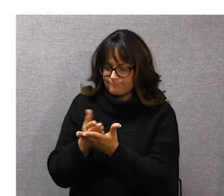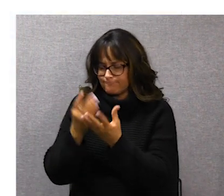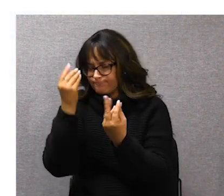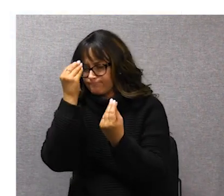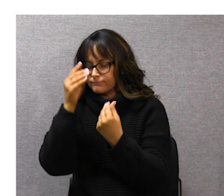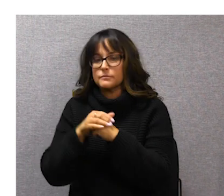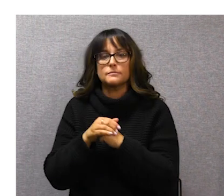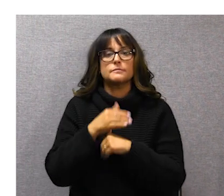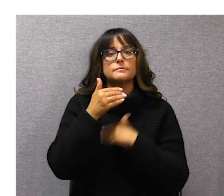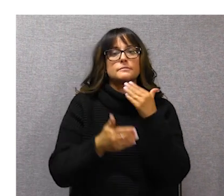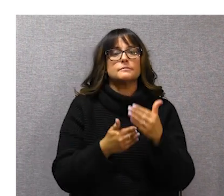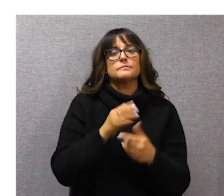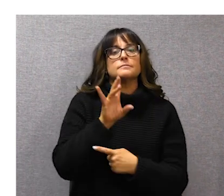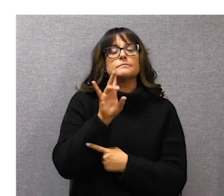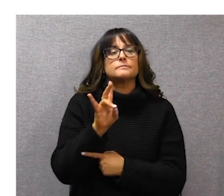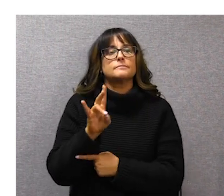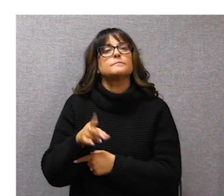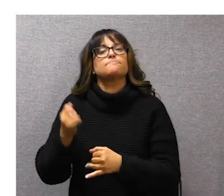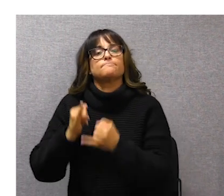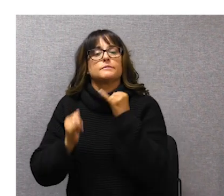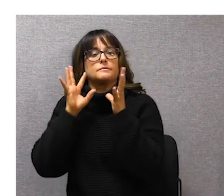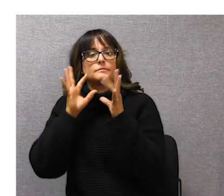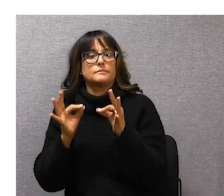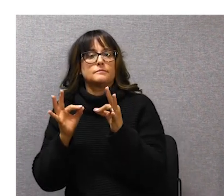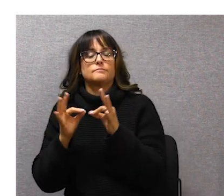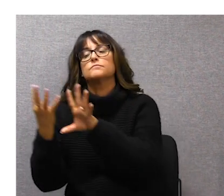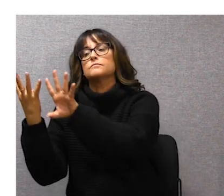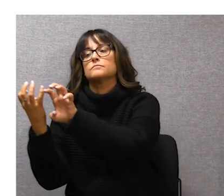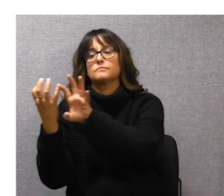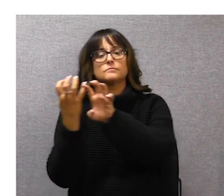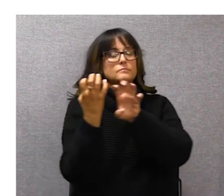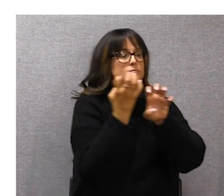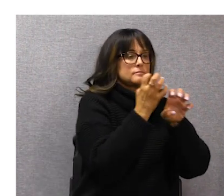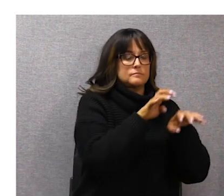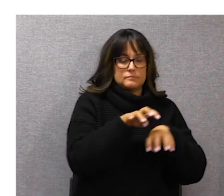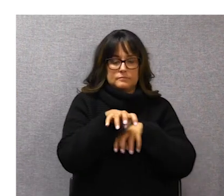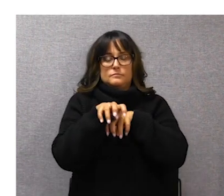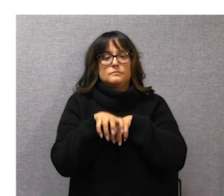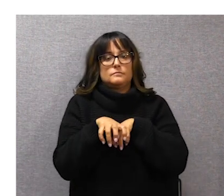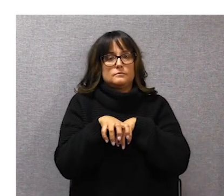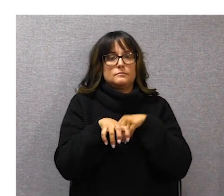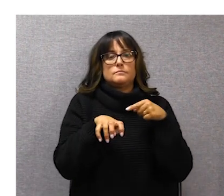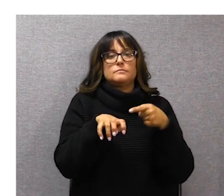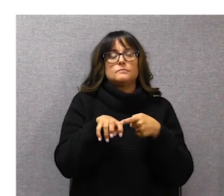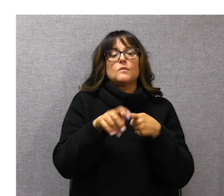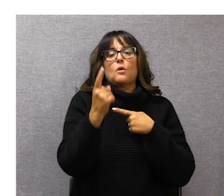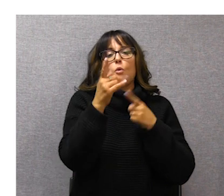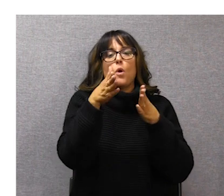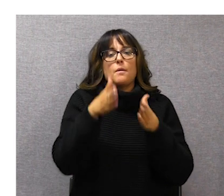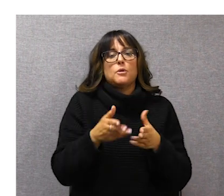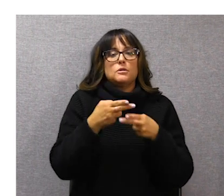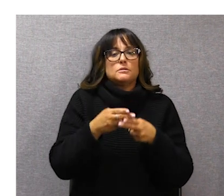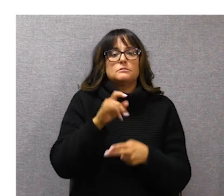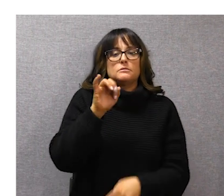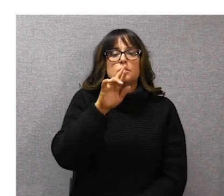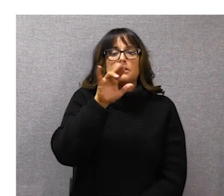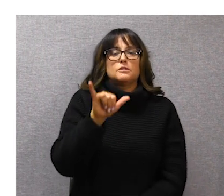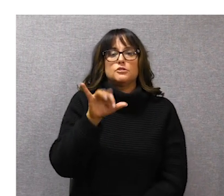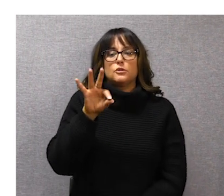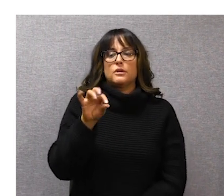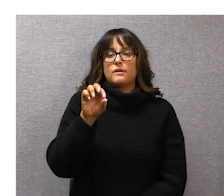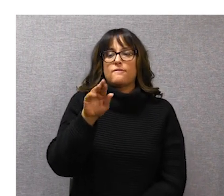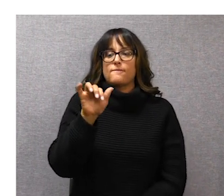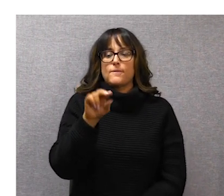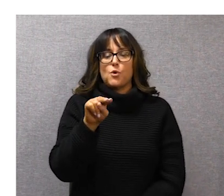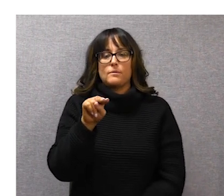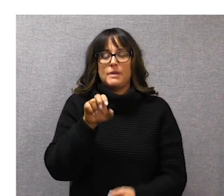jury makes a decision. Court will go back into a session and the juror chosen to lead the process, known as the jury foreman, announces